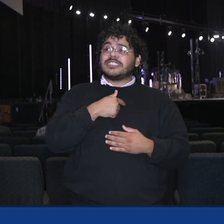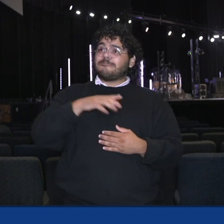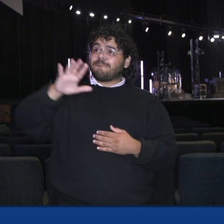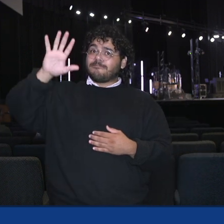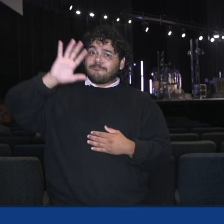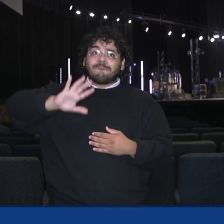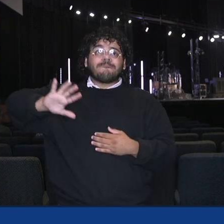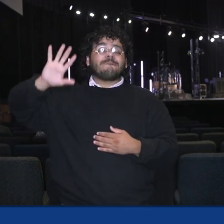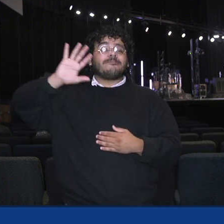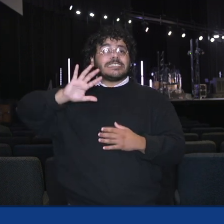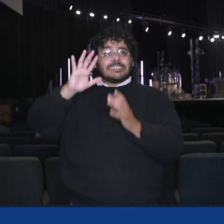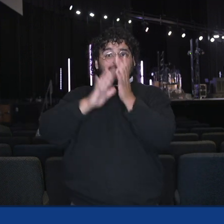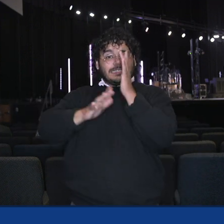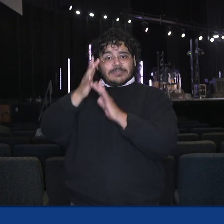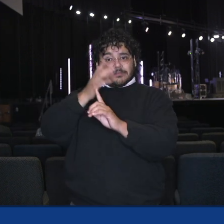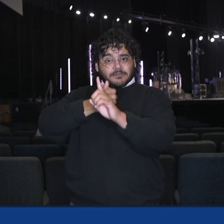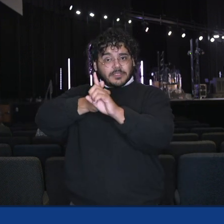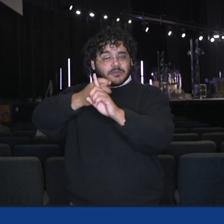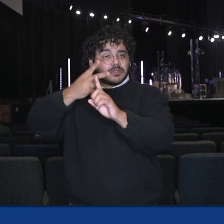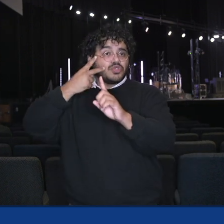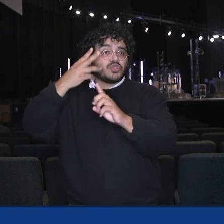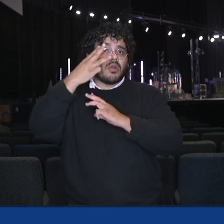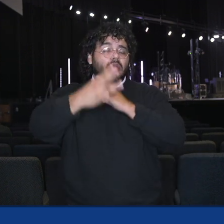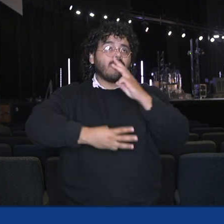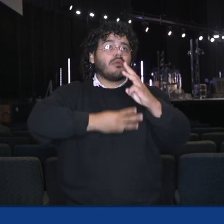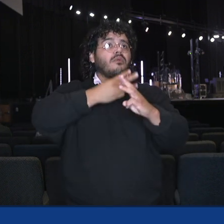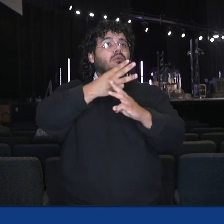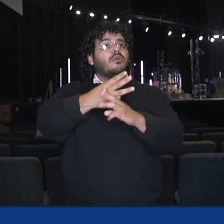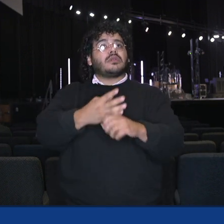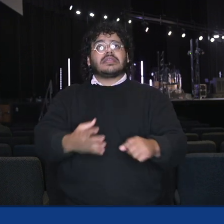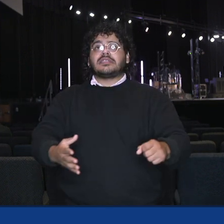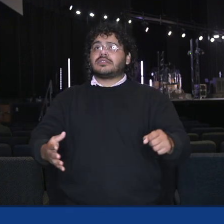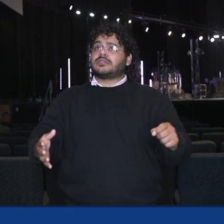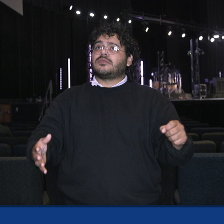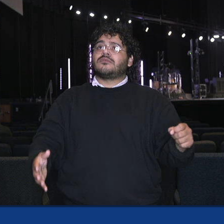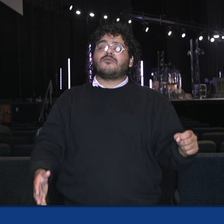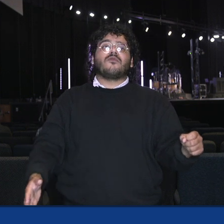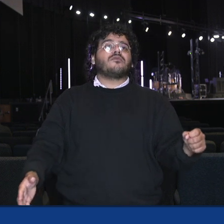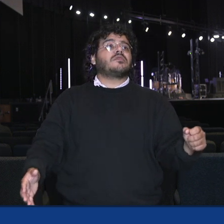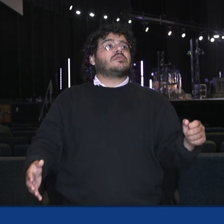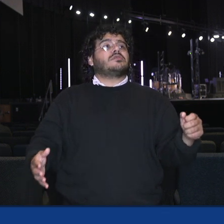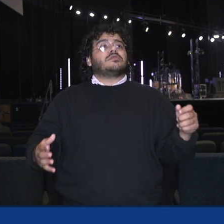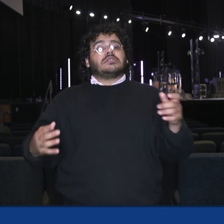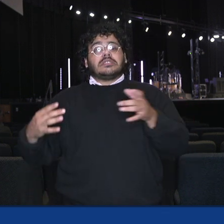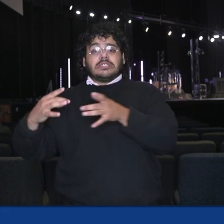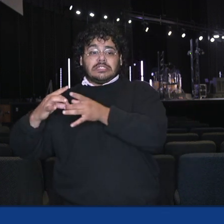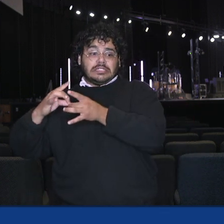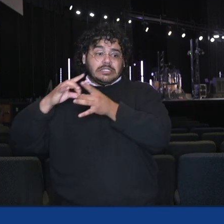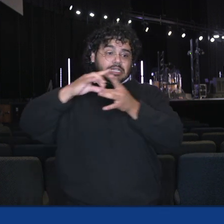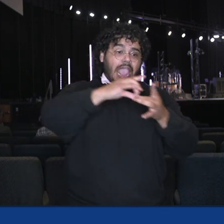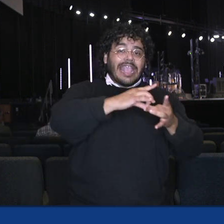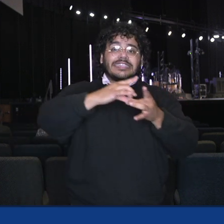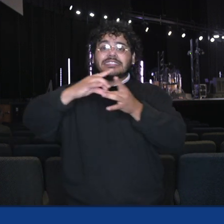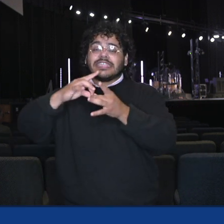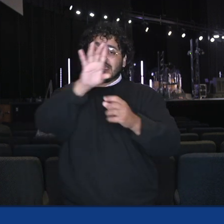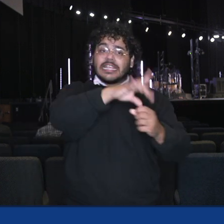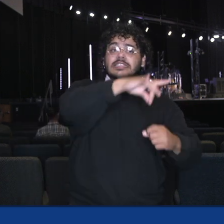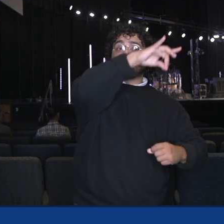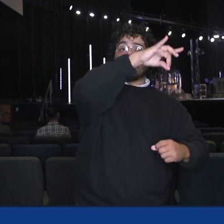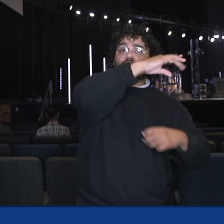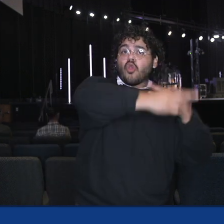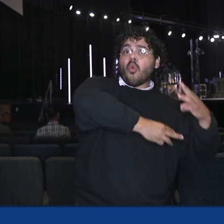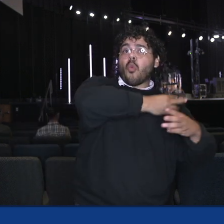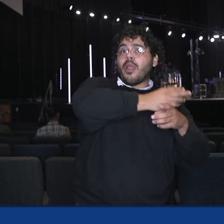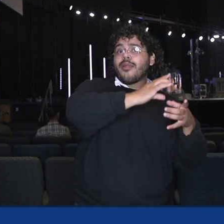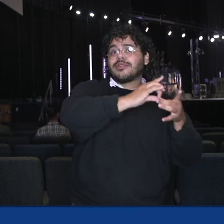as well, saw the world as completely intertwined, the spiritual and the natural. They understood